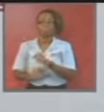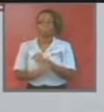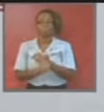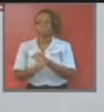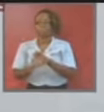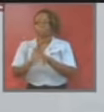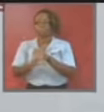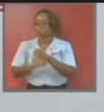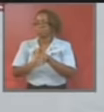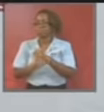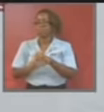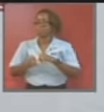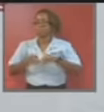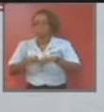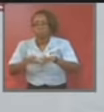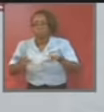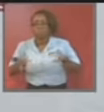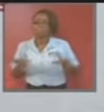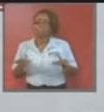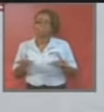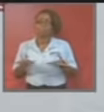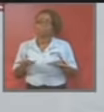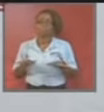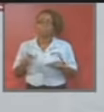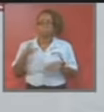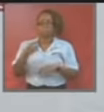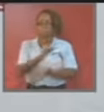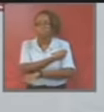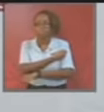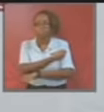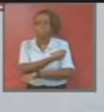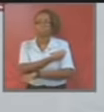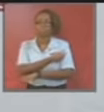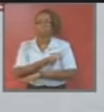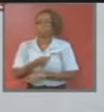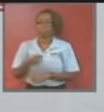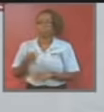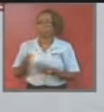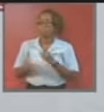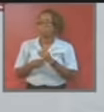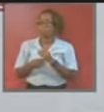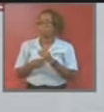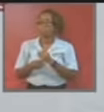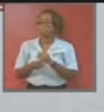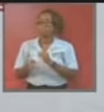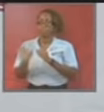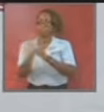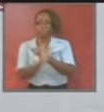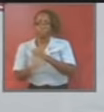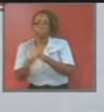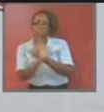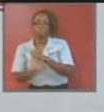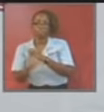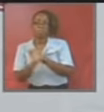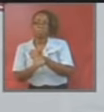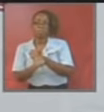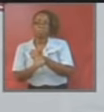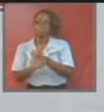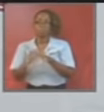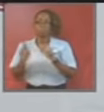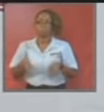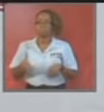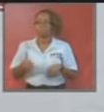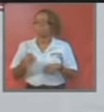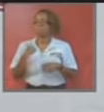is it will give added protection, especially to individuals who are at higher risk of severe